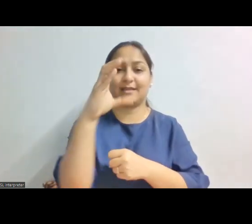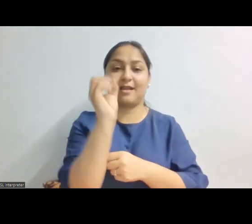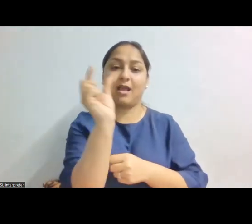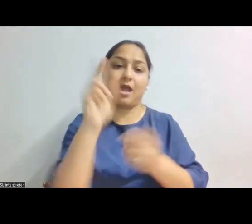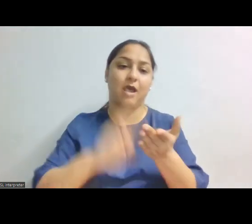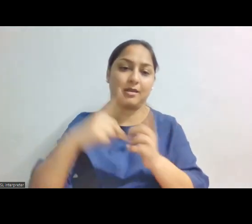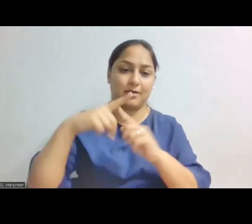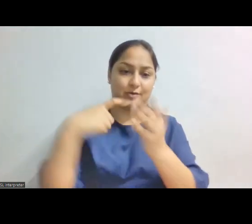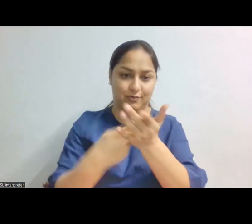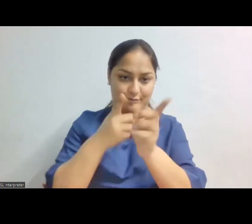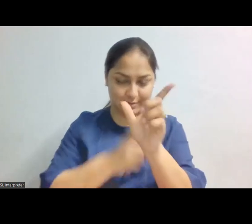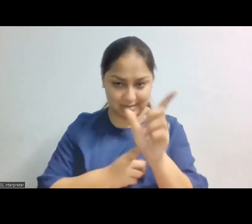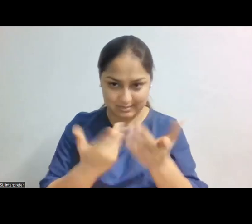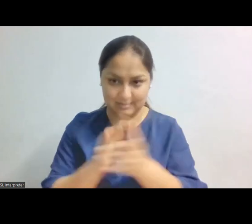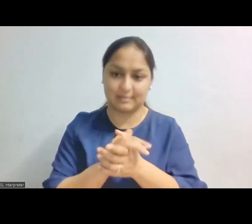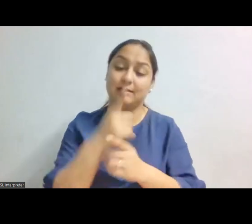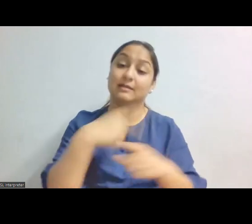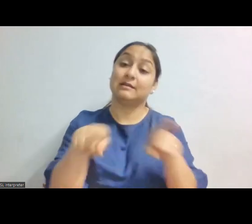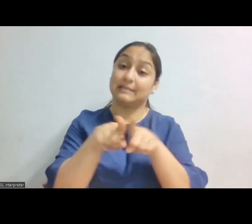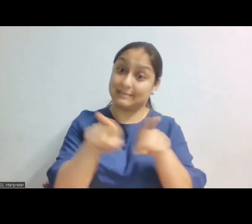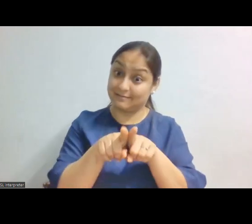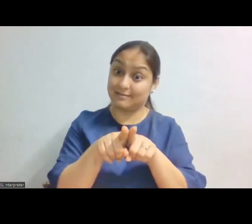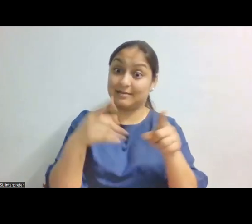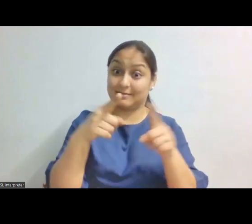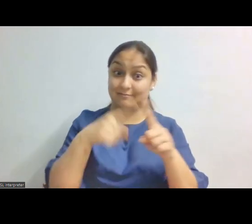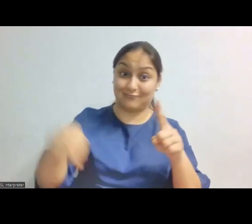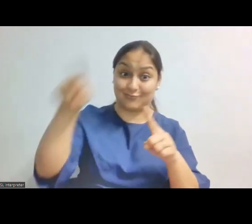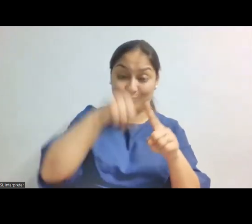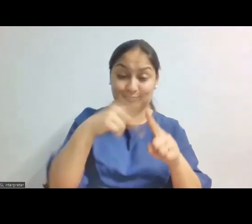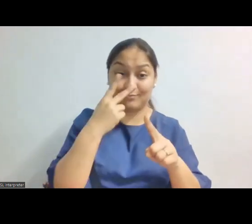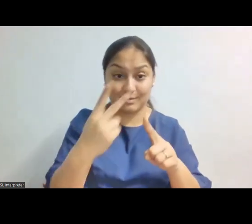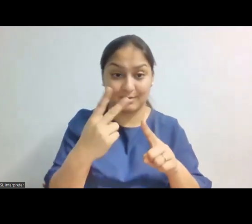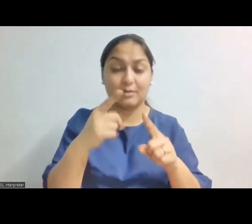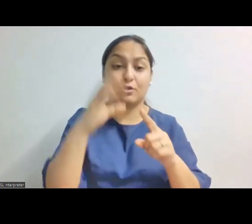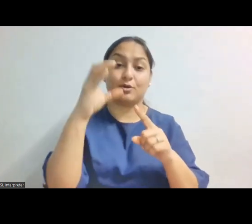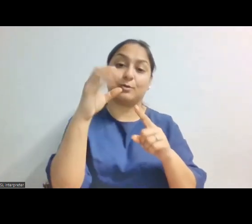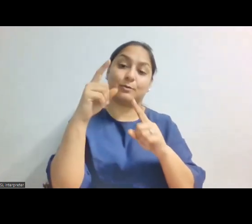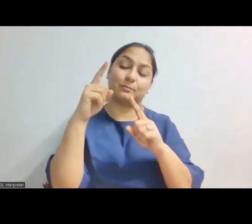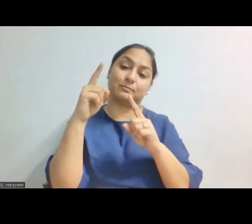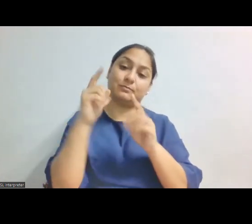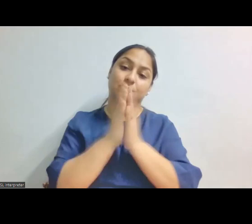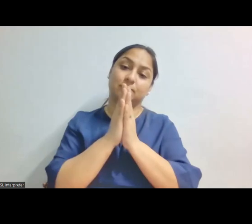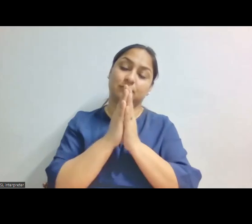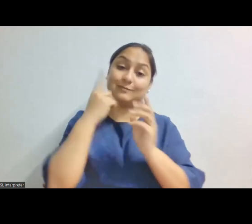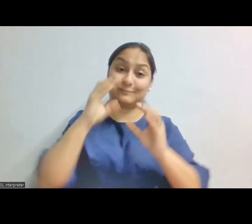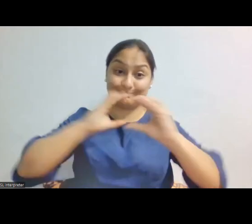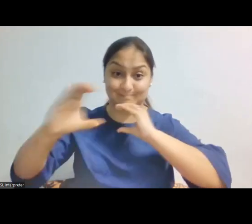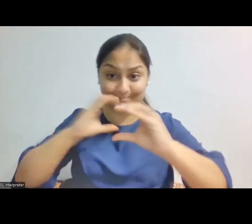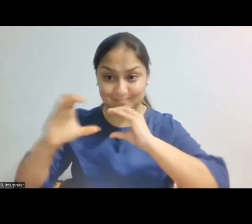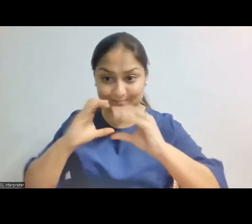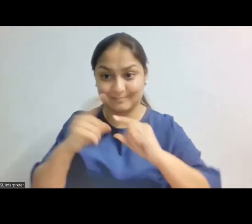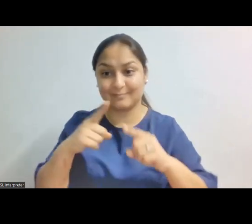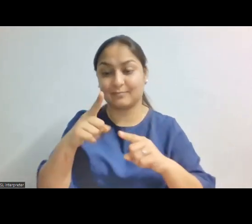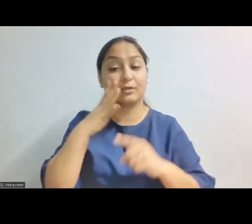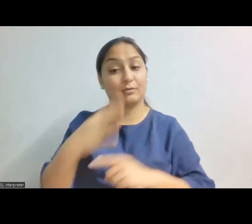I think the in terms of the overall, again, with the overall tone of the conversation, Nidhaji also made a very